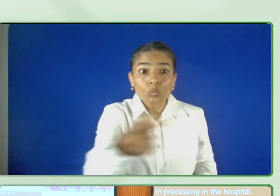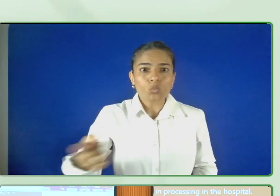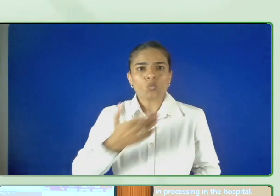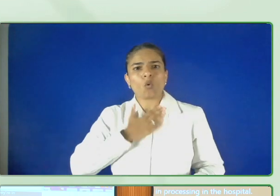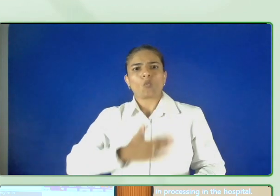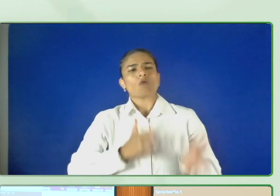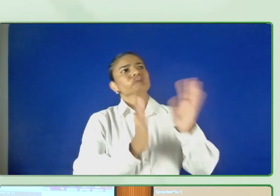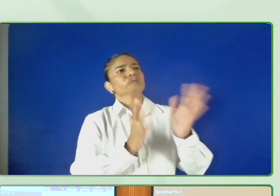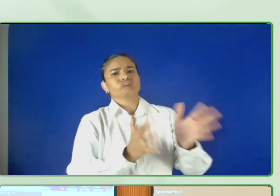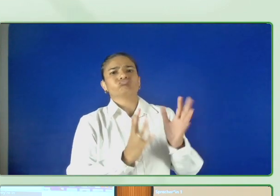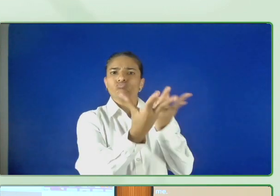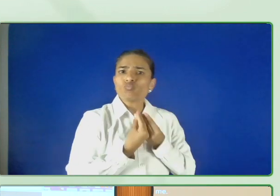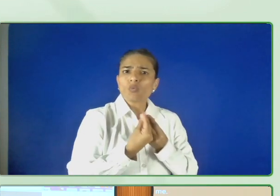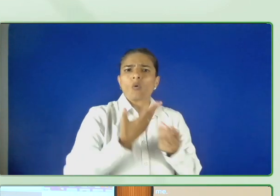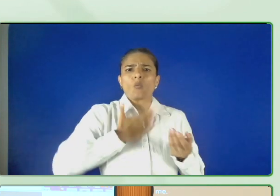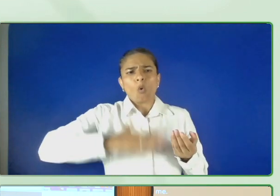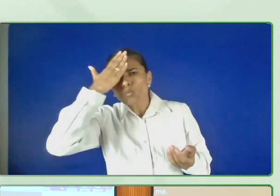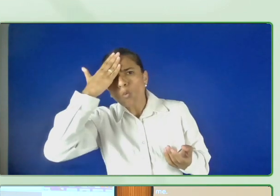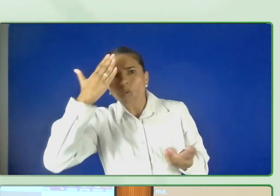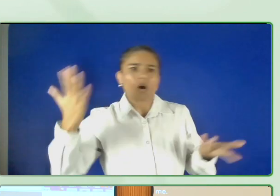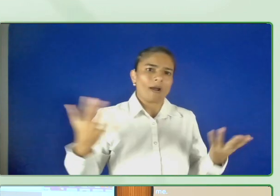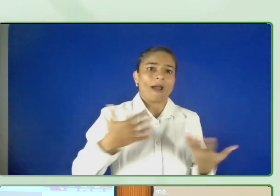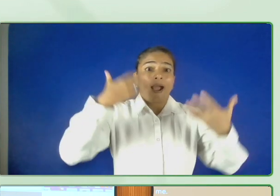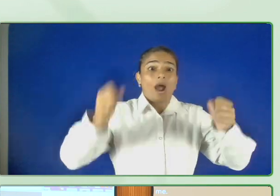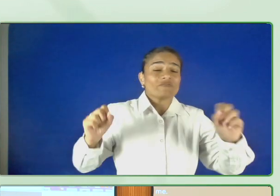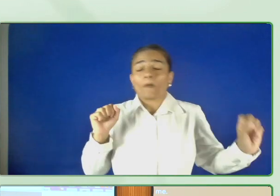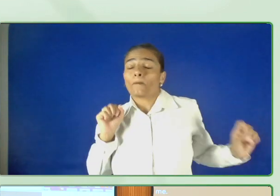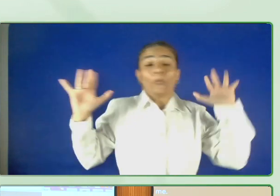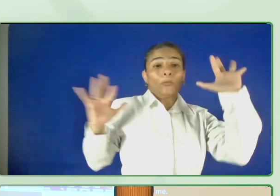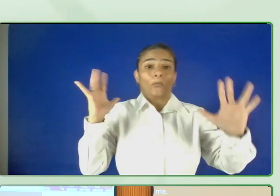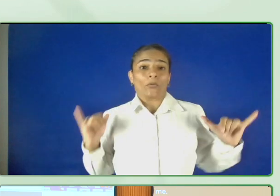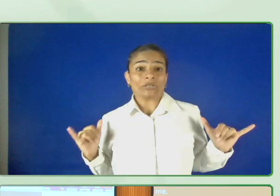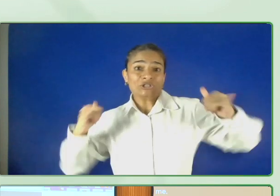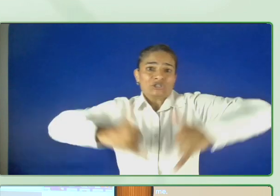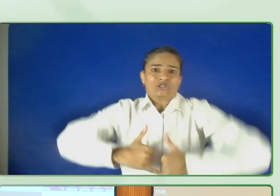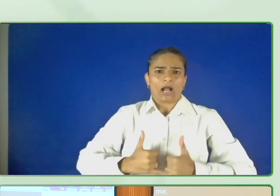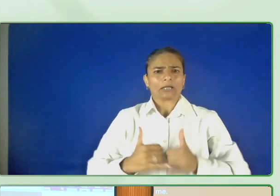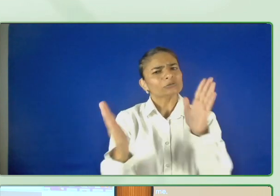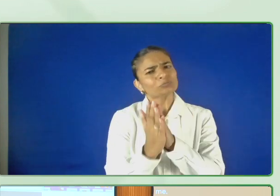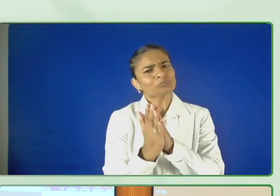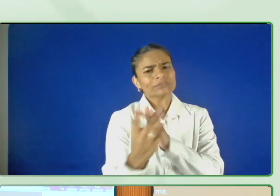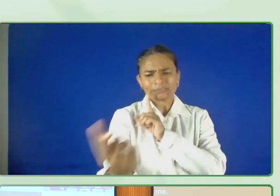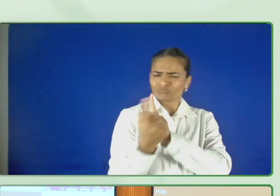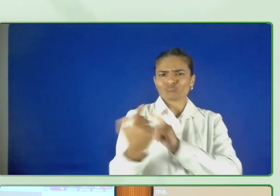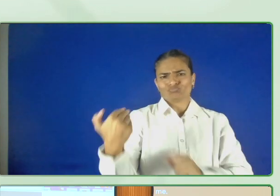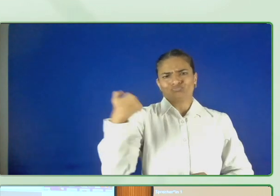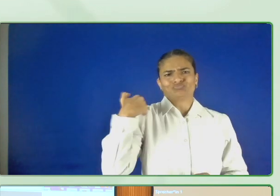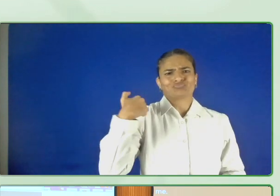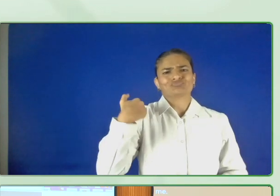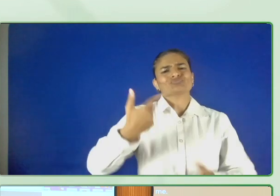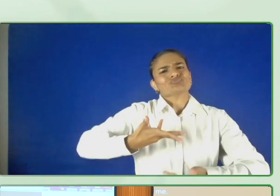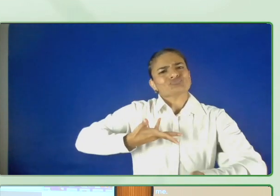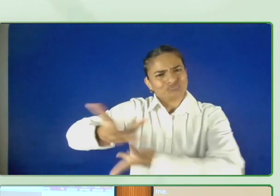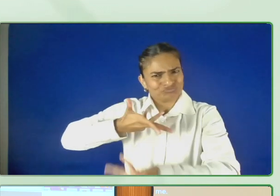have the sparkly loud jacket on, so please come and find me. So now I'd like to turn it over